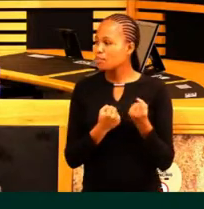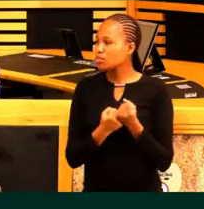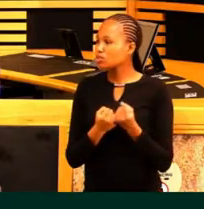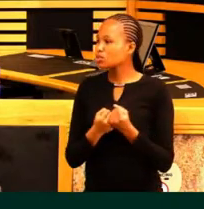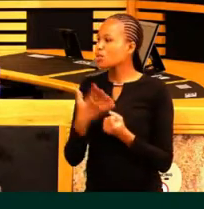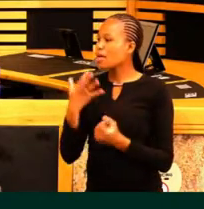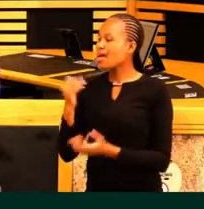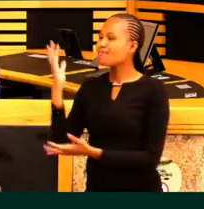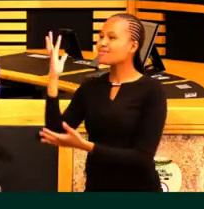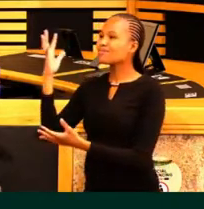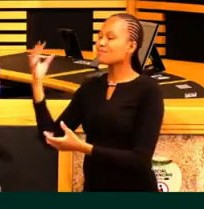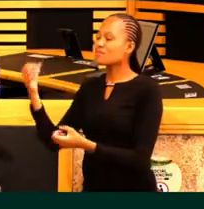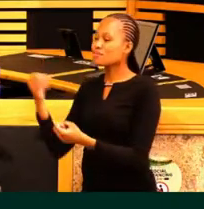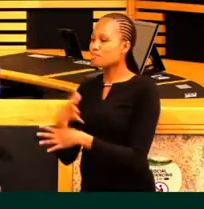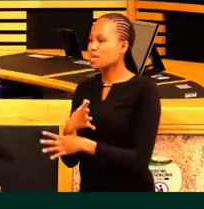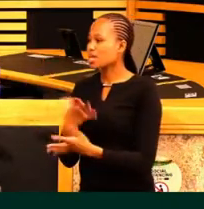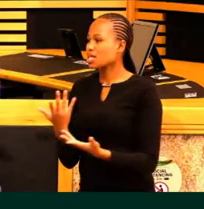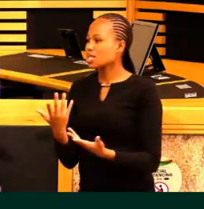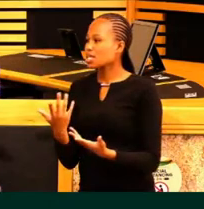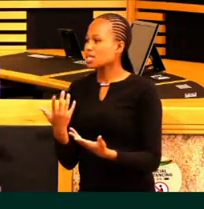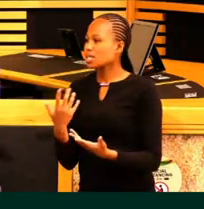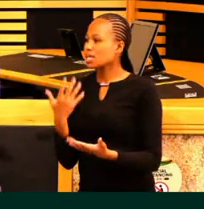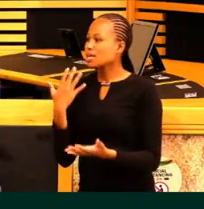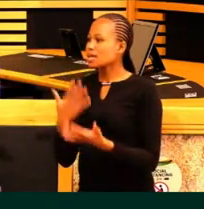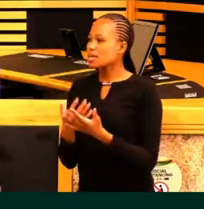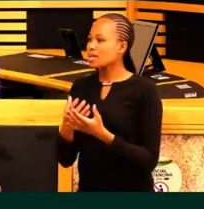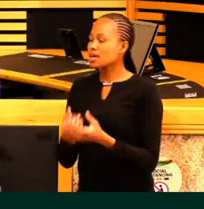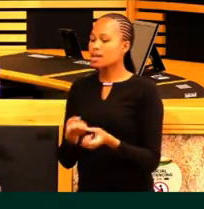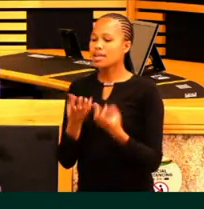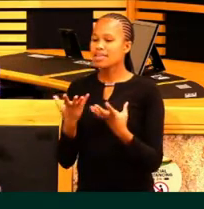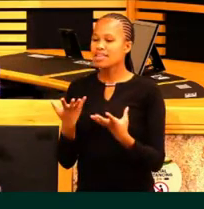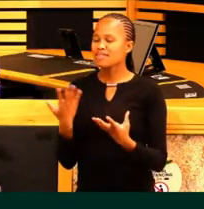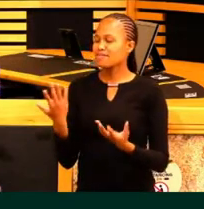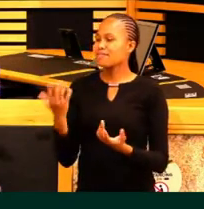we can even produce foreign